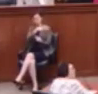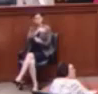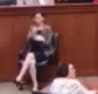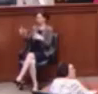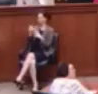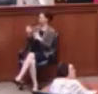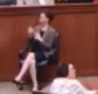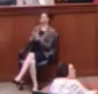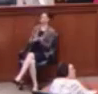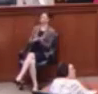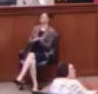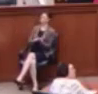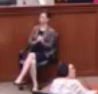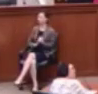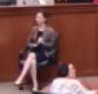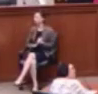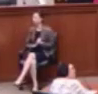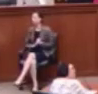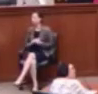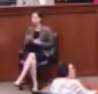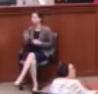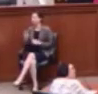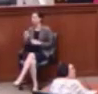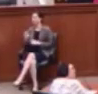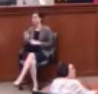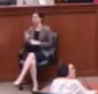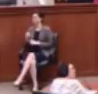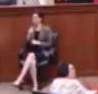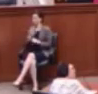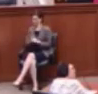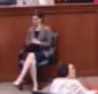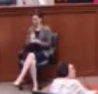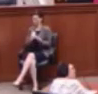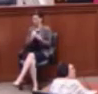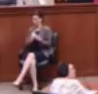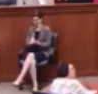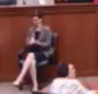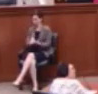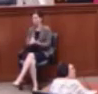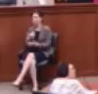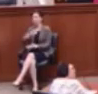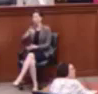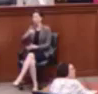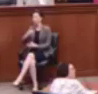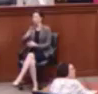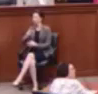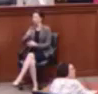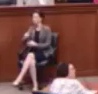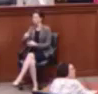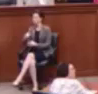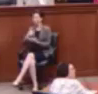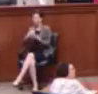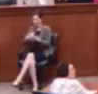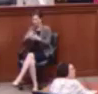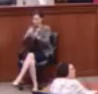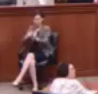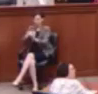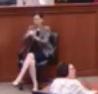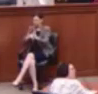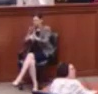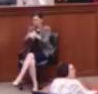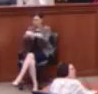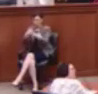its inception. BRAC commits to assisting in shaping policy for Jumpstart 2.0 and help in any way to continue to